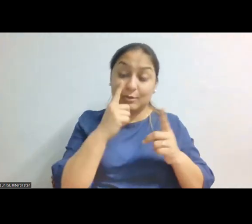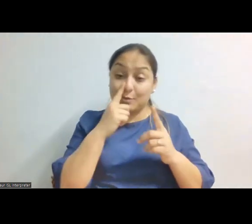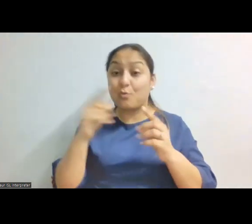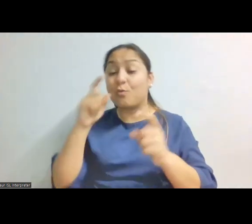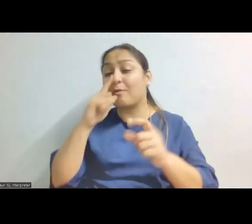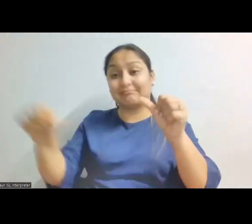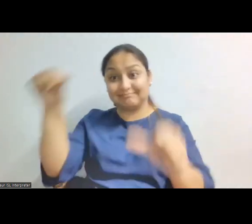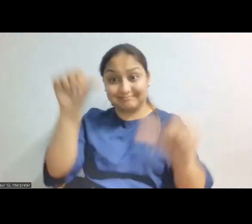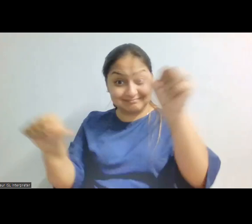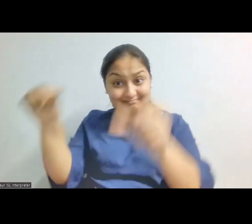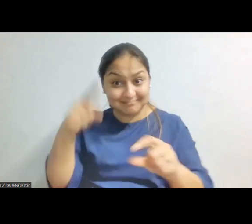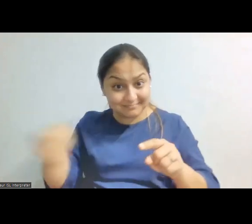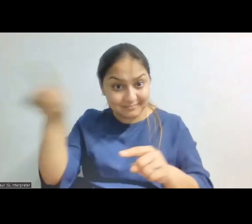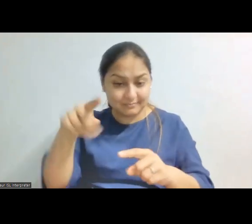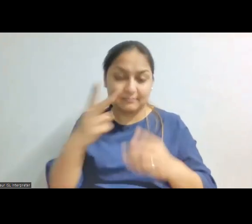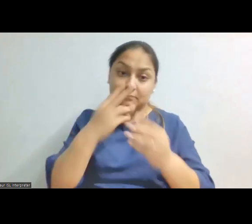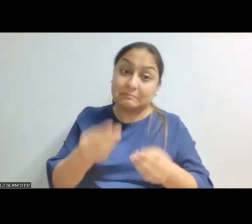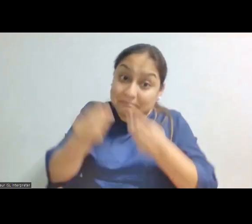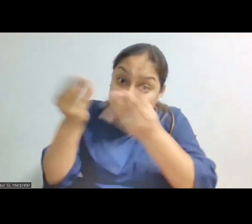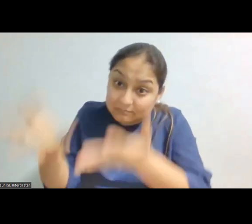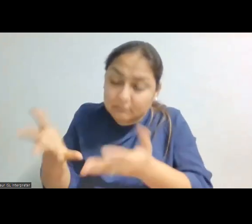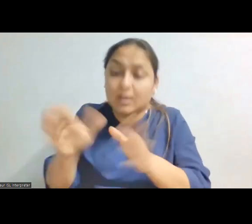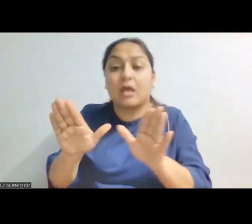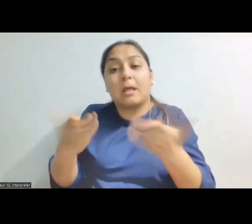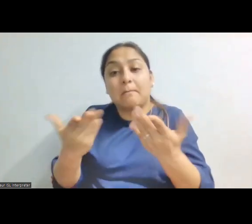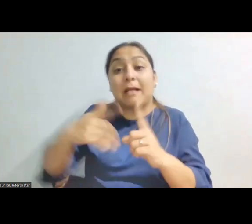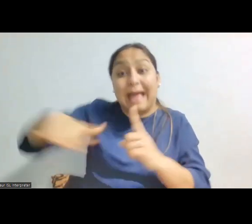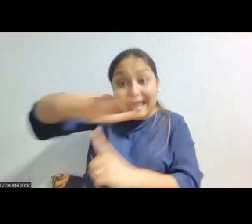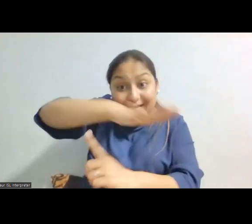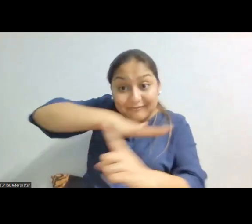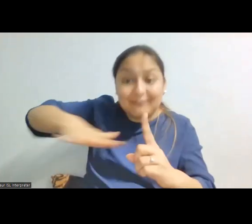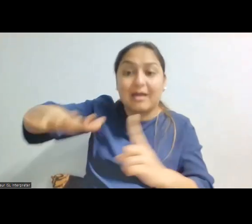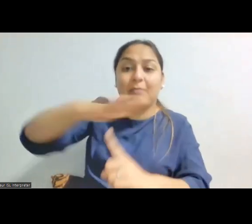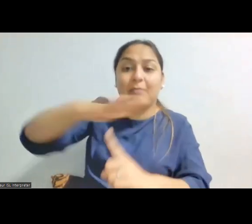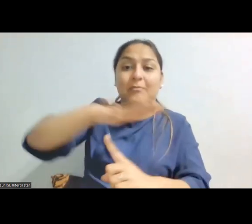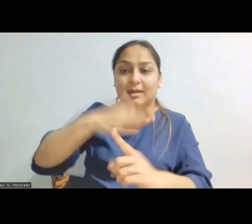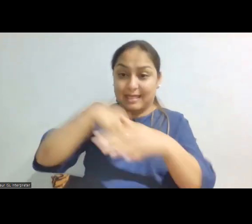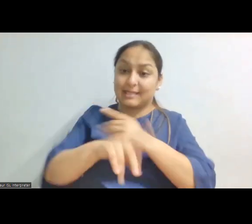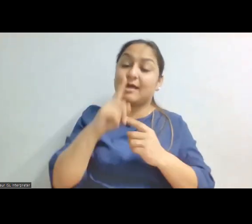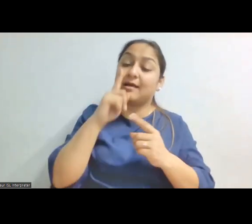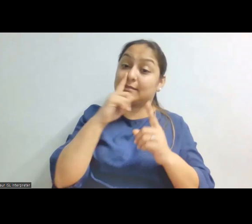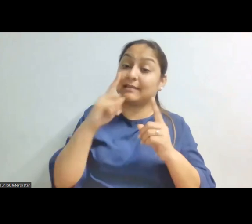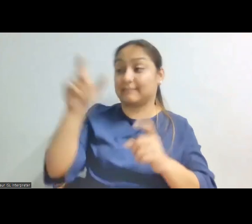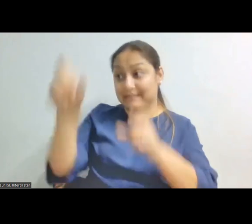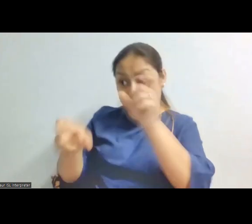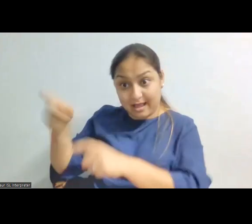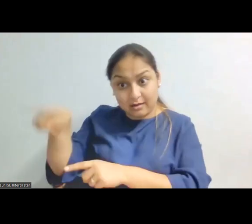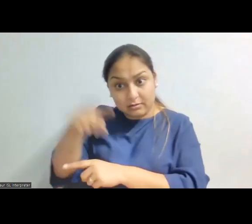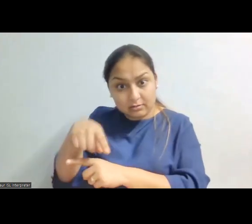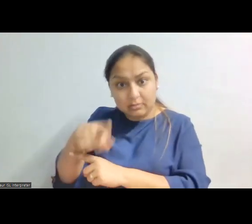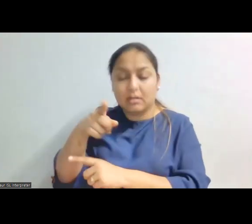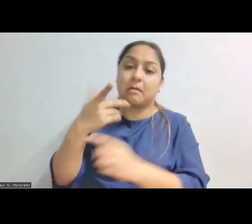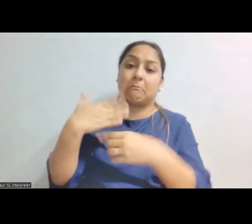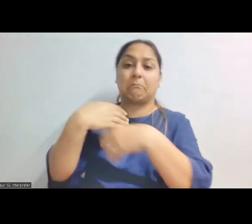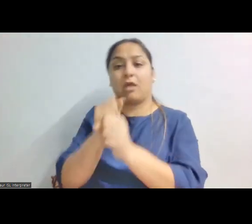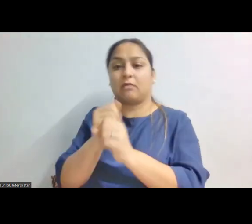if we would have provided enabling environment, that particular girl would have taken a STEM subject, made her career. So my